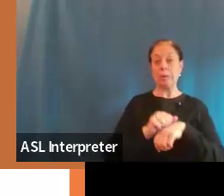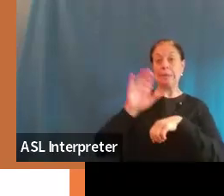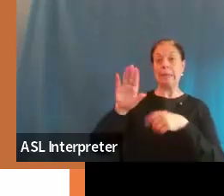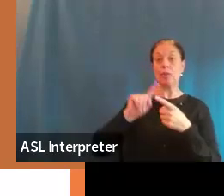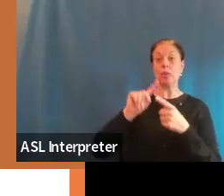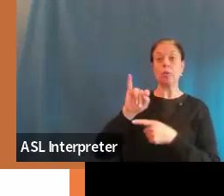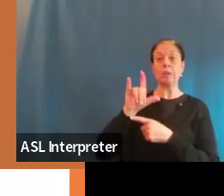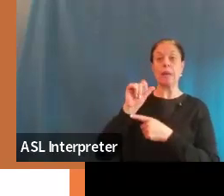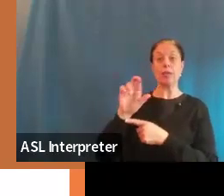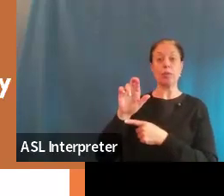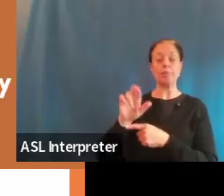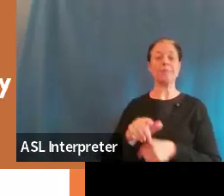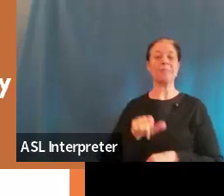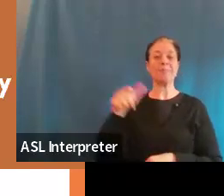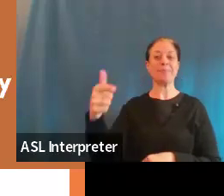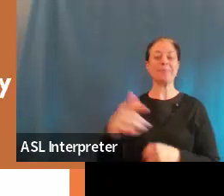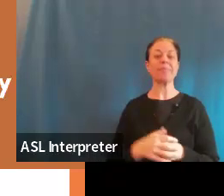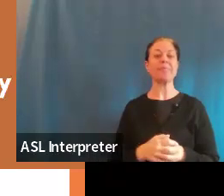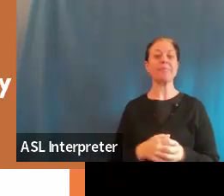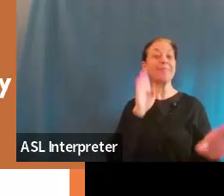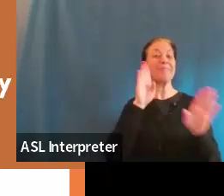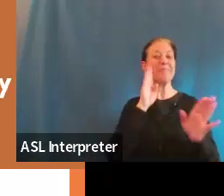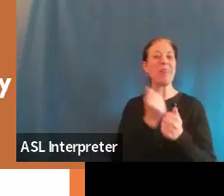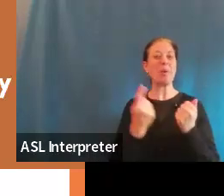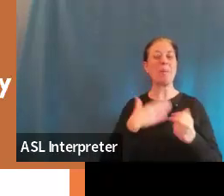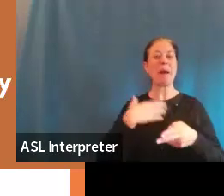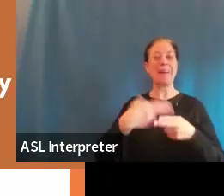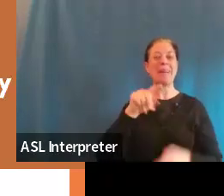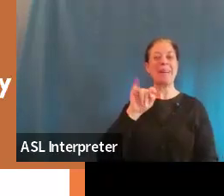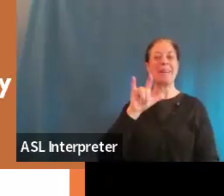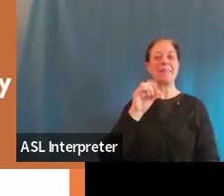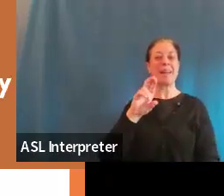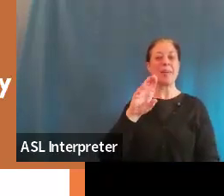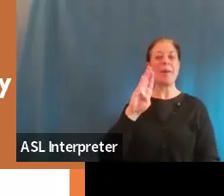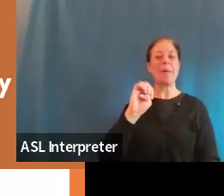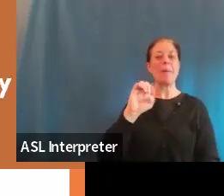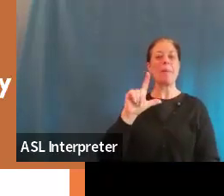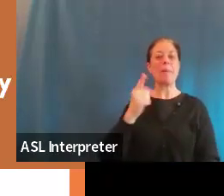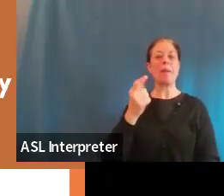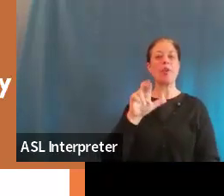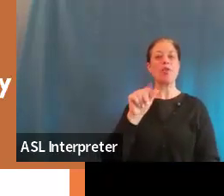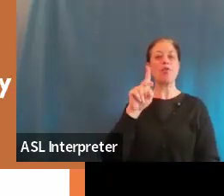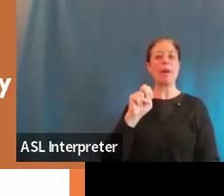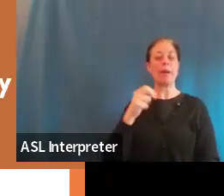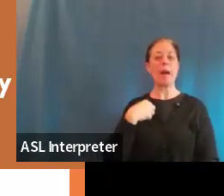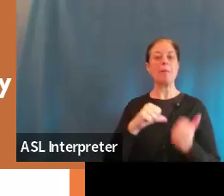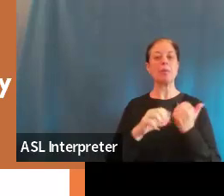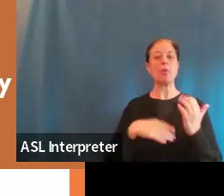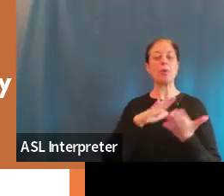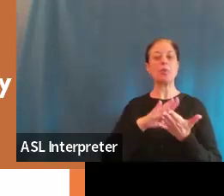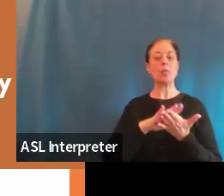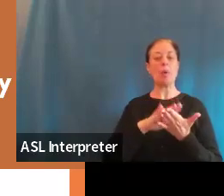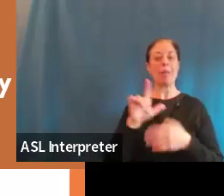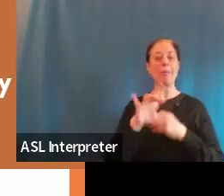over to Taylor. Hi, everybody. My name is Taylor Belgrade, and I'm an associate on the school library